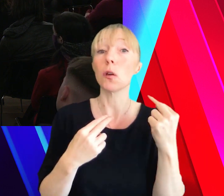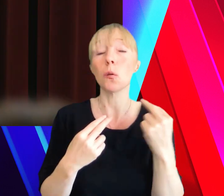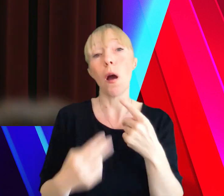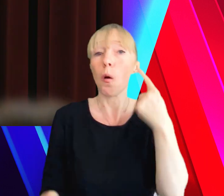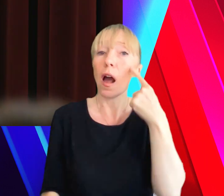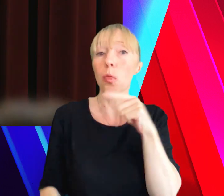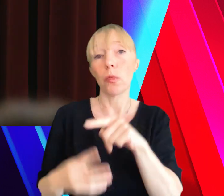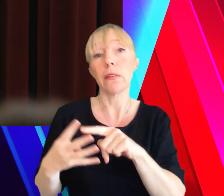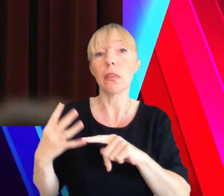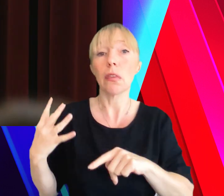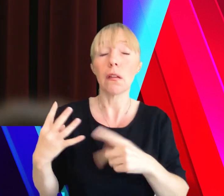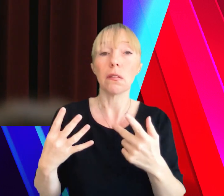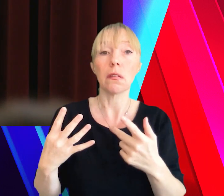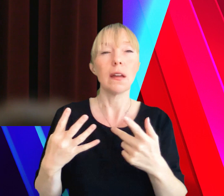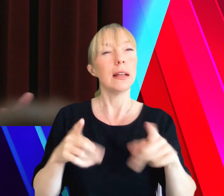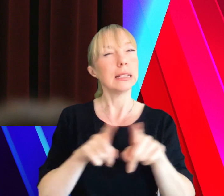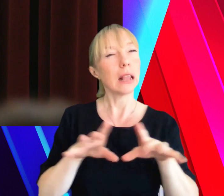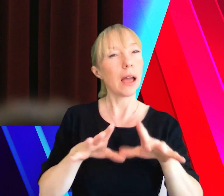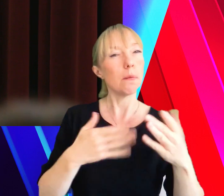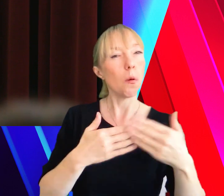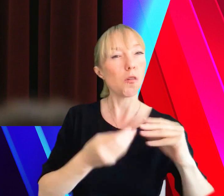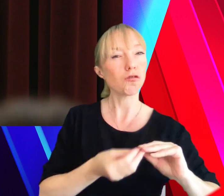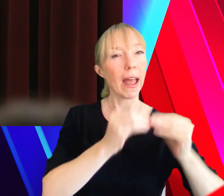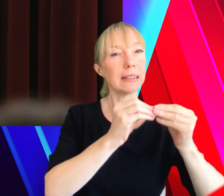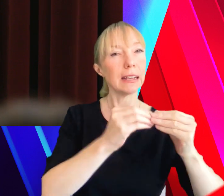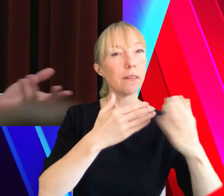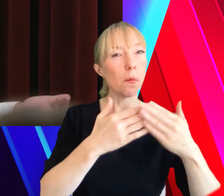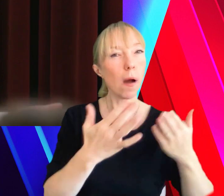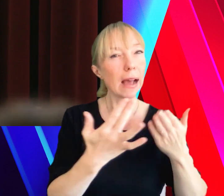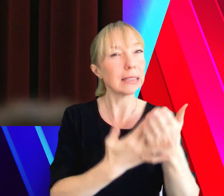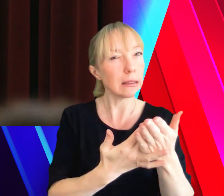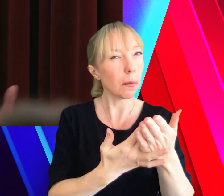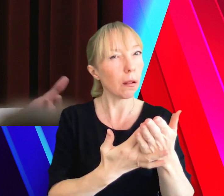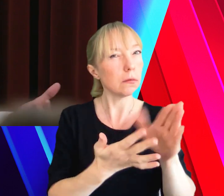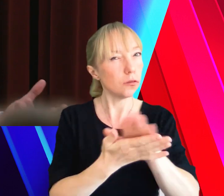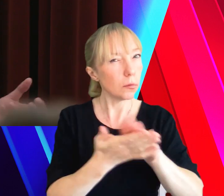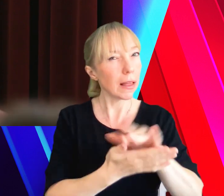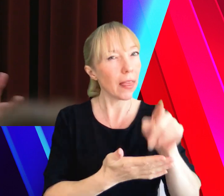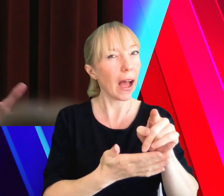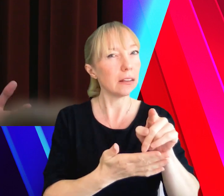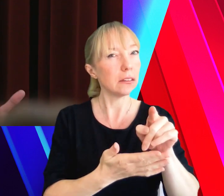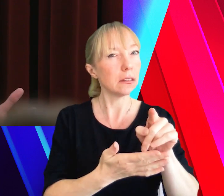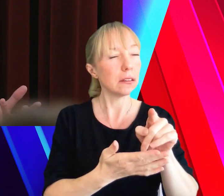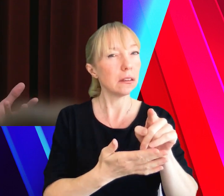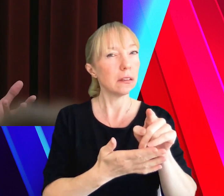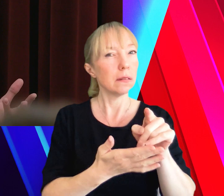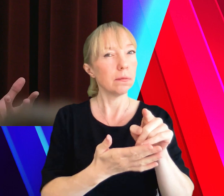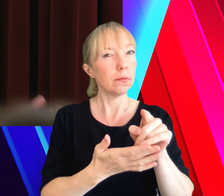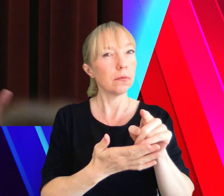review in like a more traditional way. Maybe like the creativity of it, or like you were saying, like the accessibility of it. Is that something that